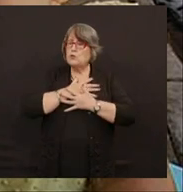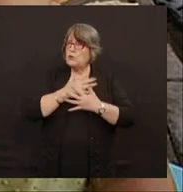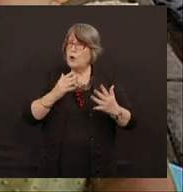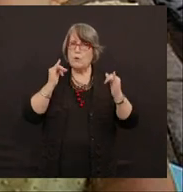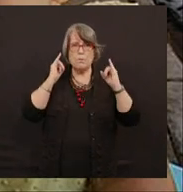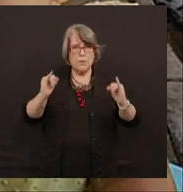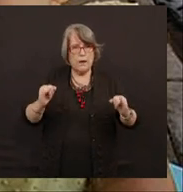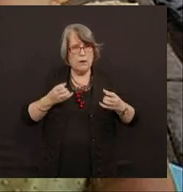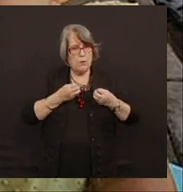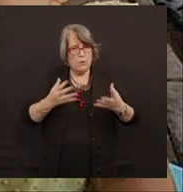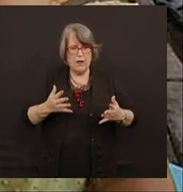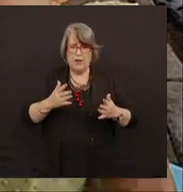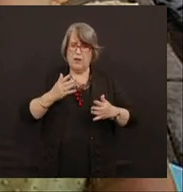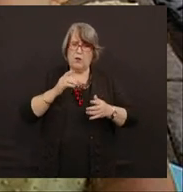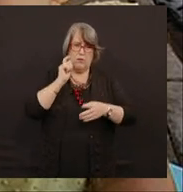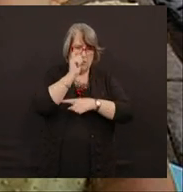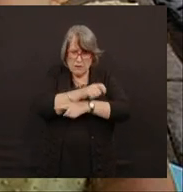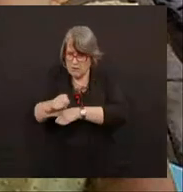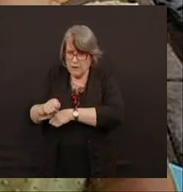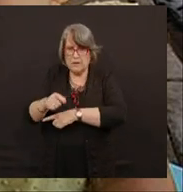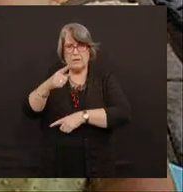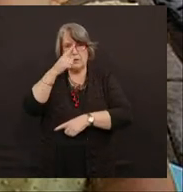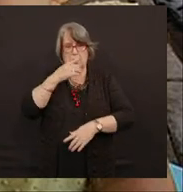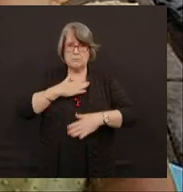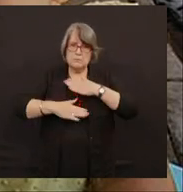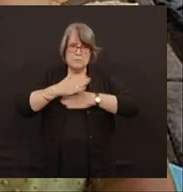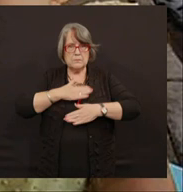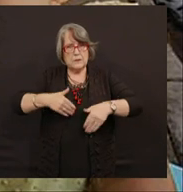the terrible neglect that people have lived with.